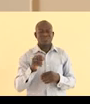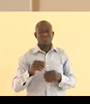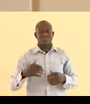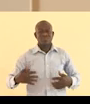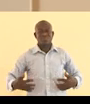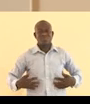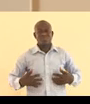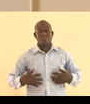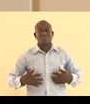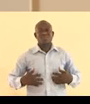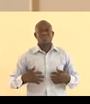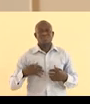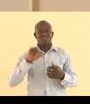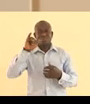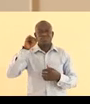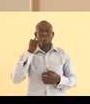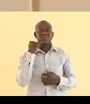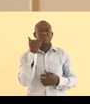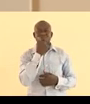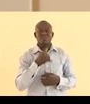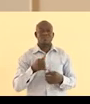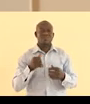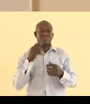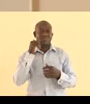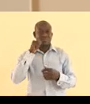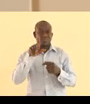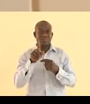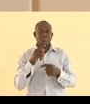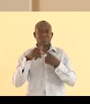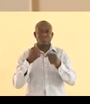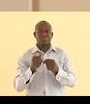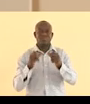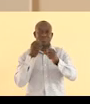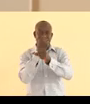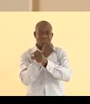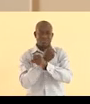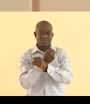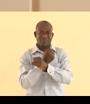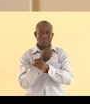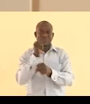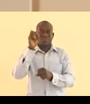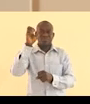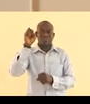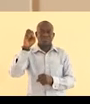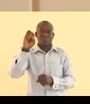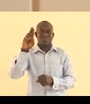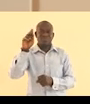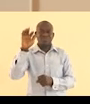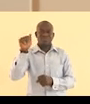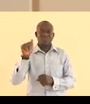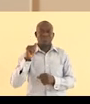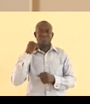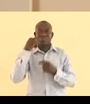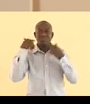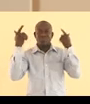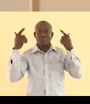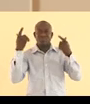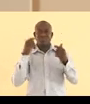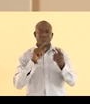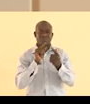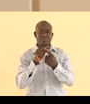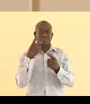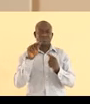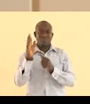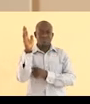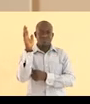girl who was taken to slavery in Syria and who proclaimed the word of God to Naaman